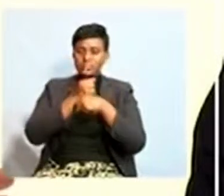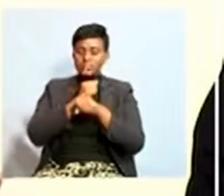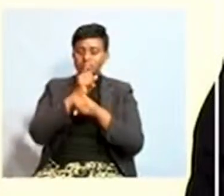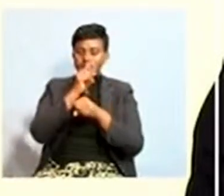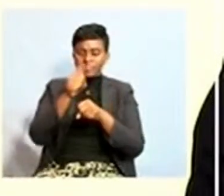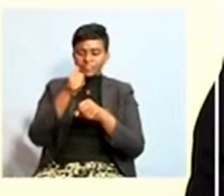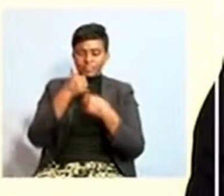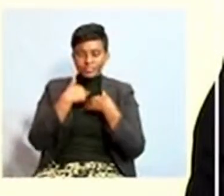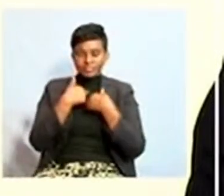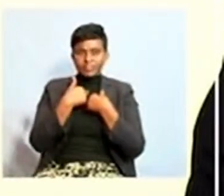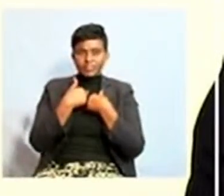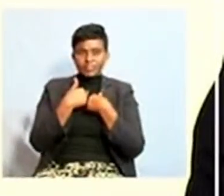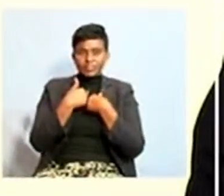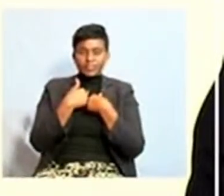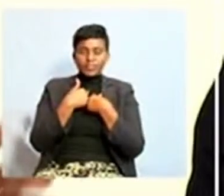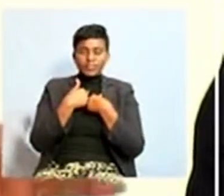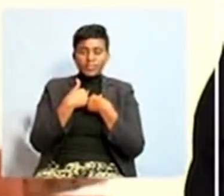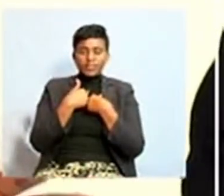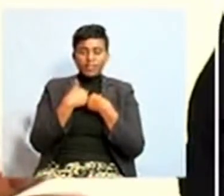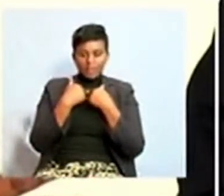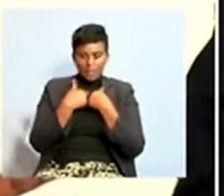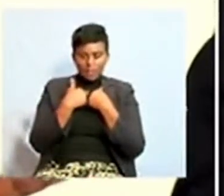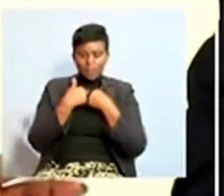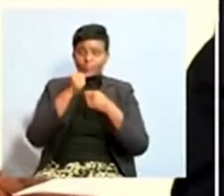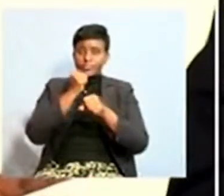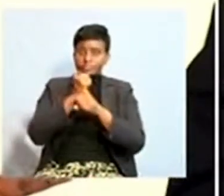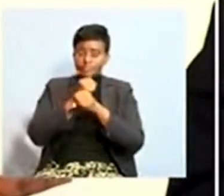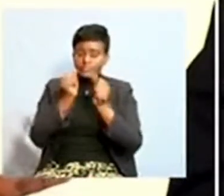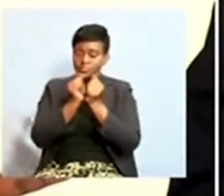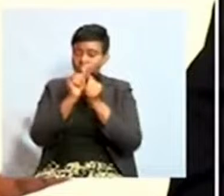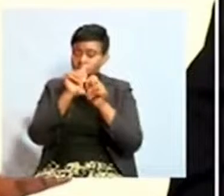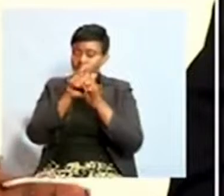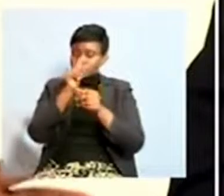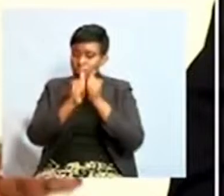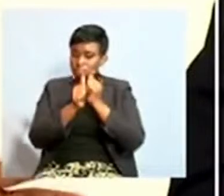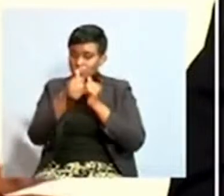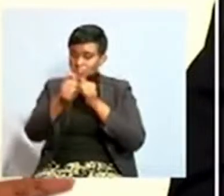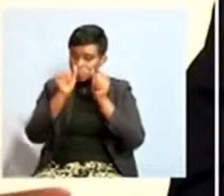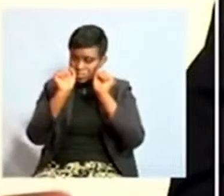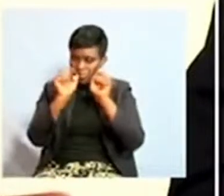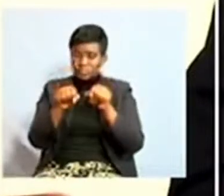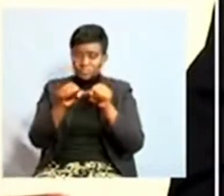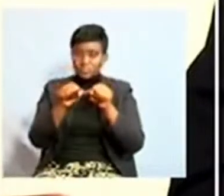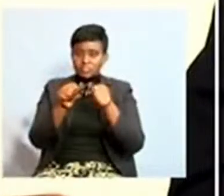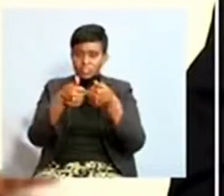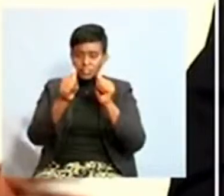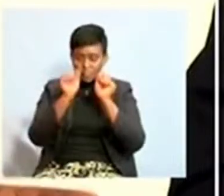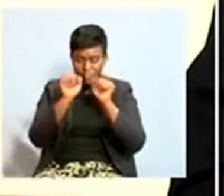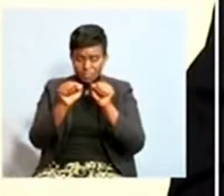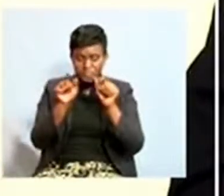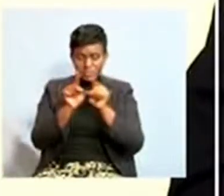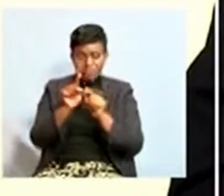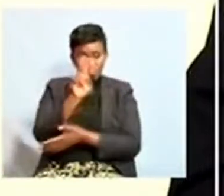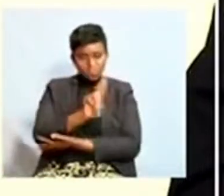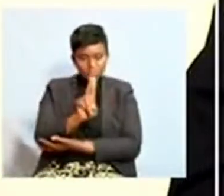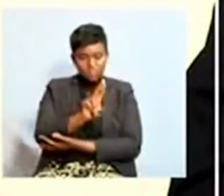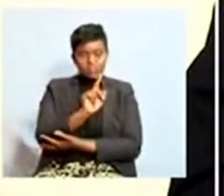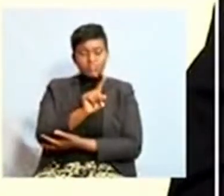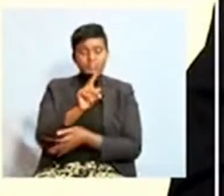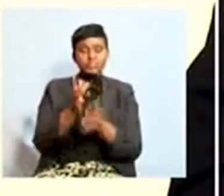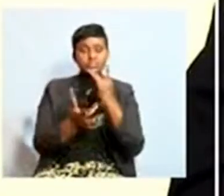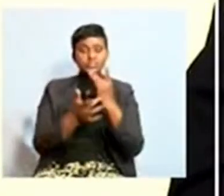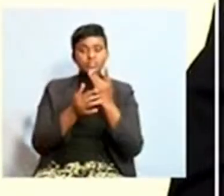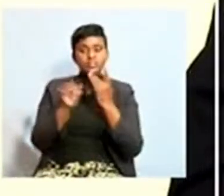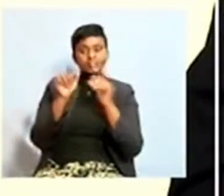have the framework within which to be able to use this technology,